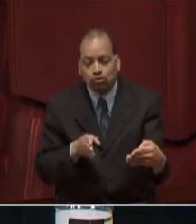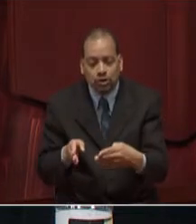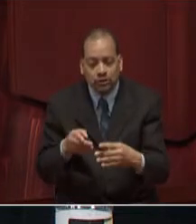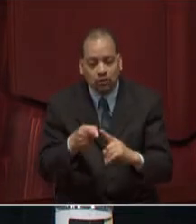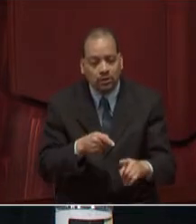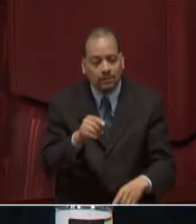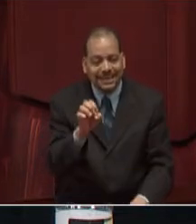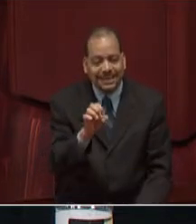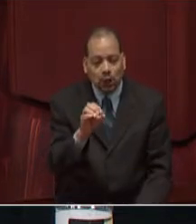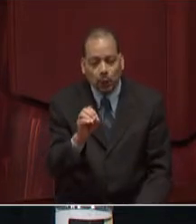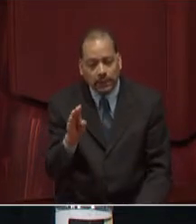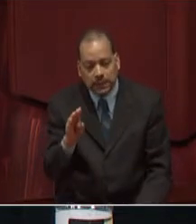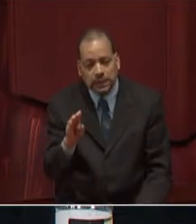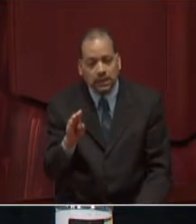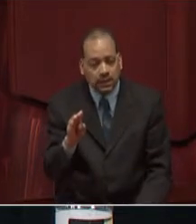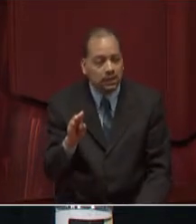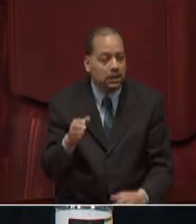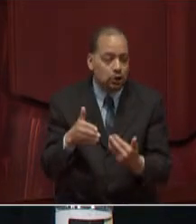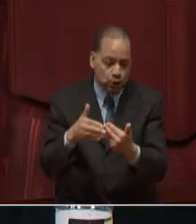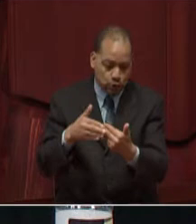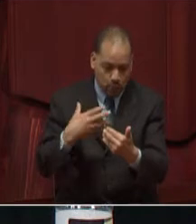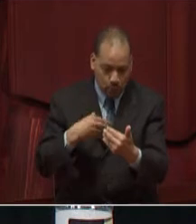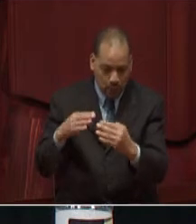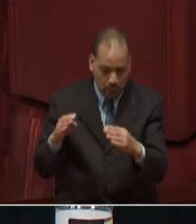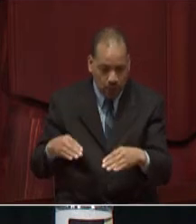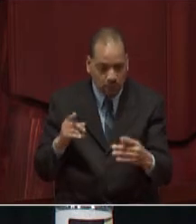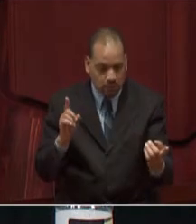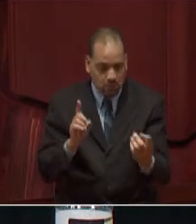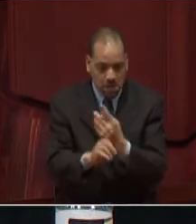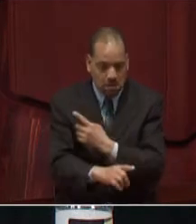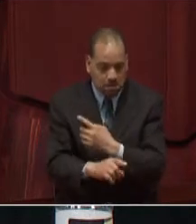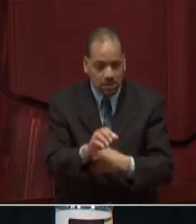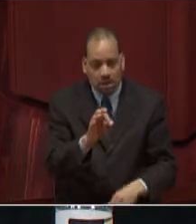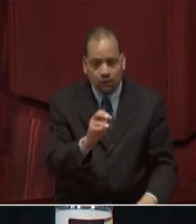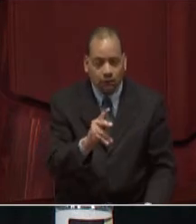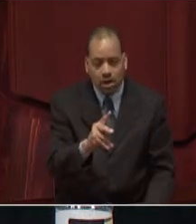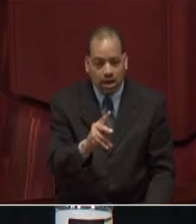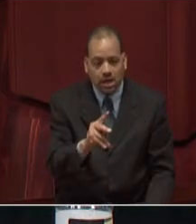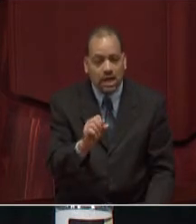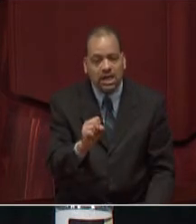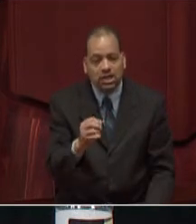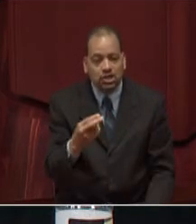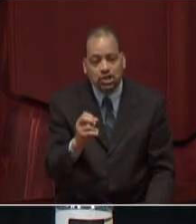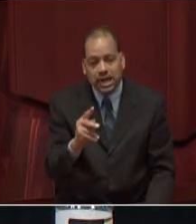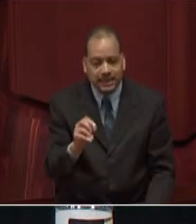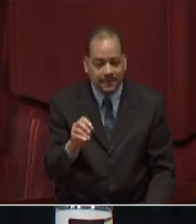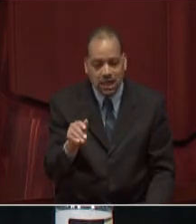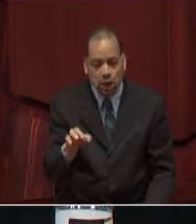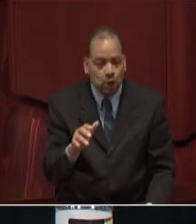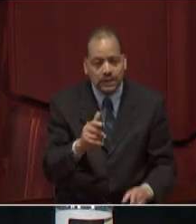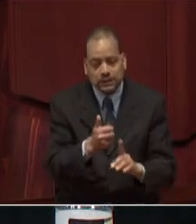over to the White House. On the way to the meeting, I passed Frank Shakespeare, the newly appointed director whom I mentioned of USIA, and I